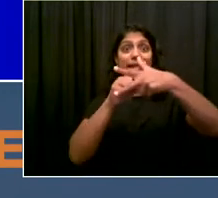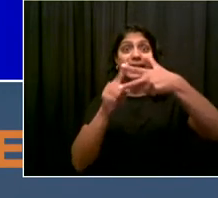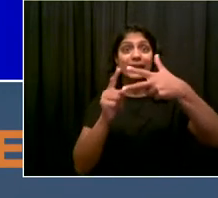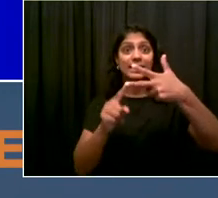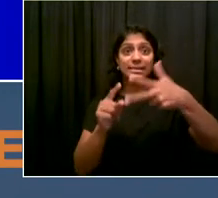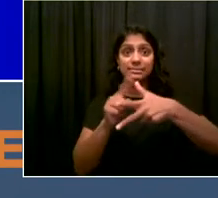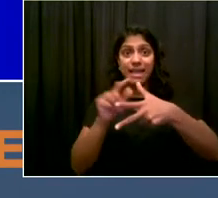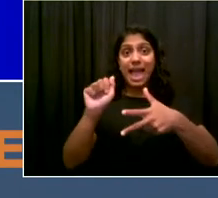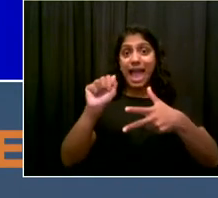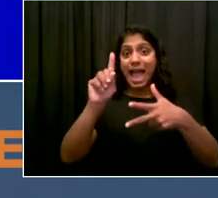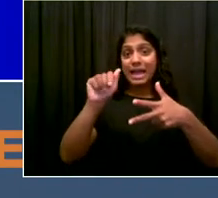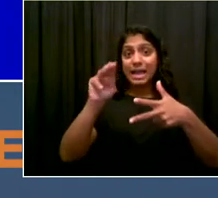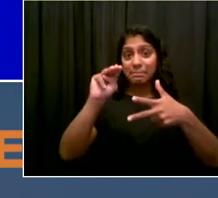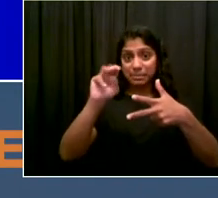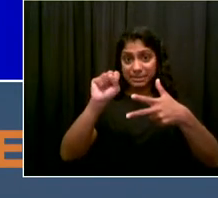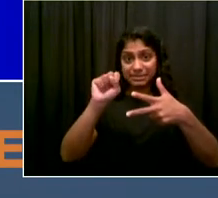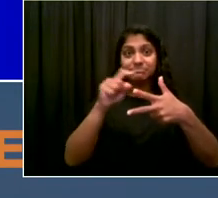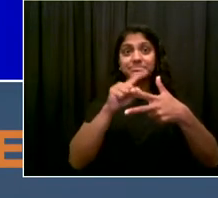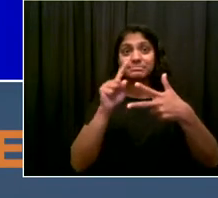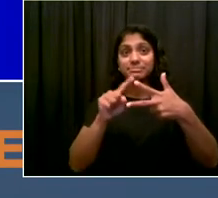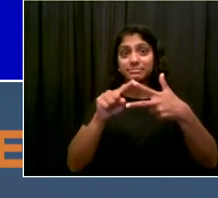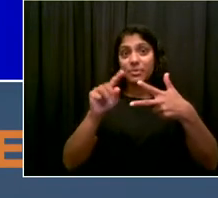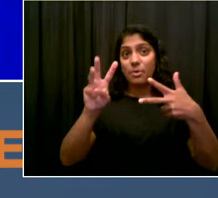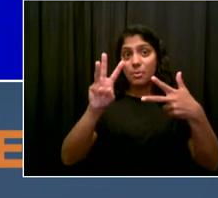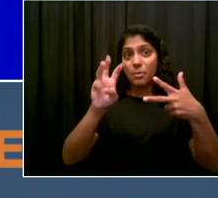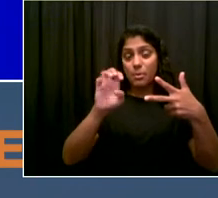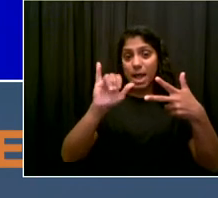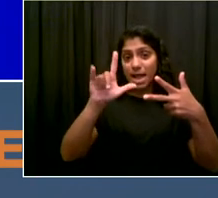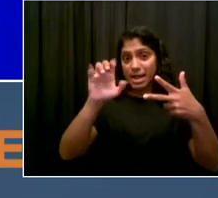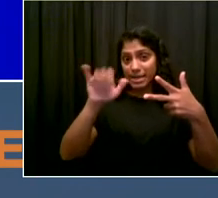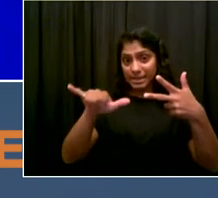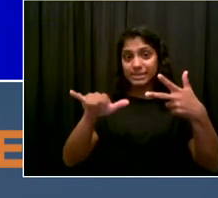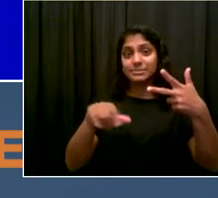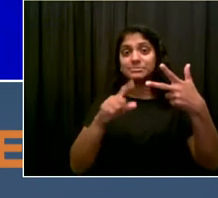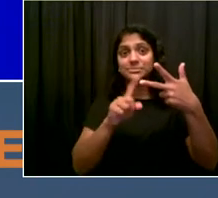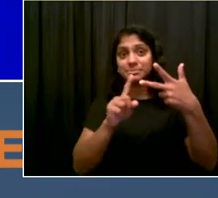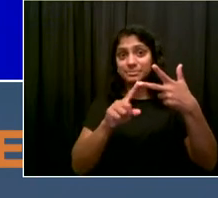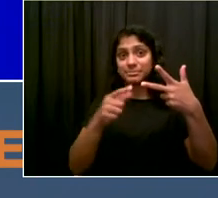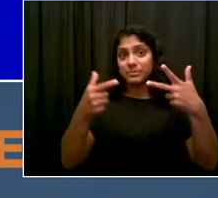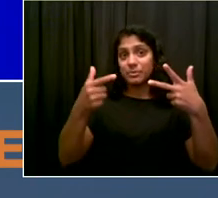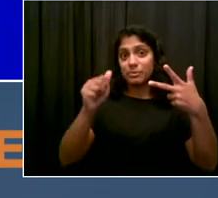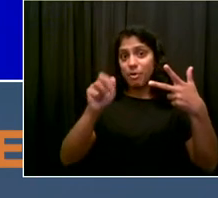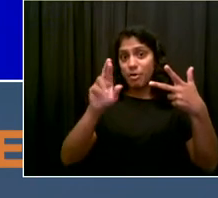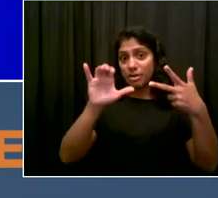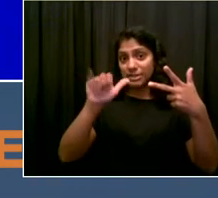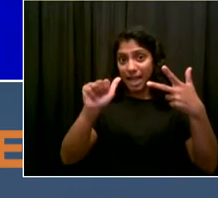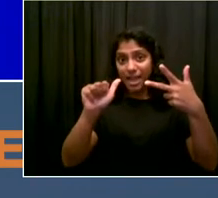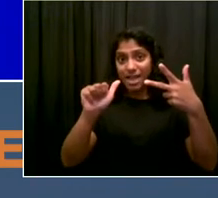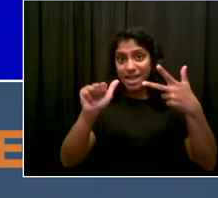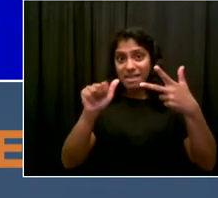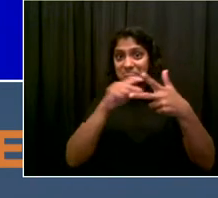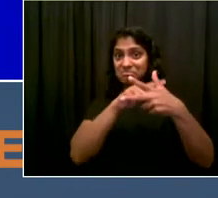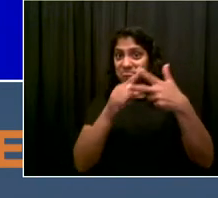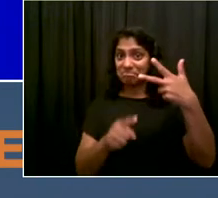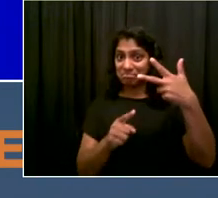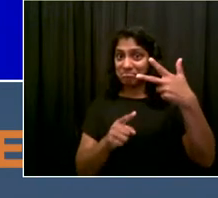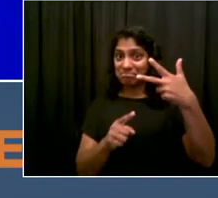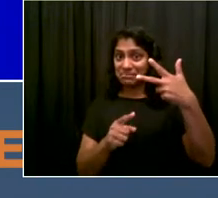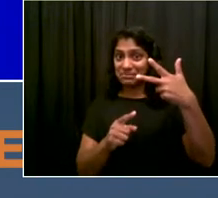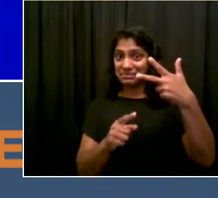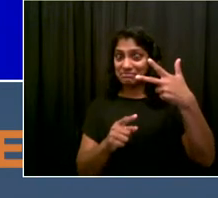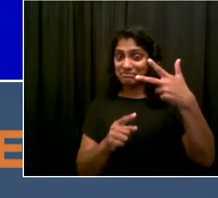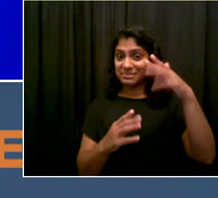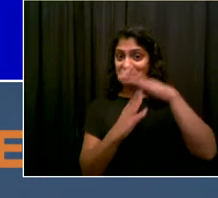on. Now, let's be clear. Absentee ballots have to be counted. Ranked vote